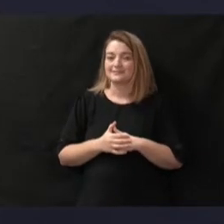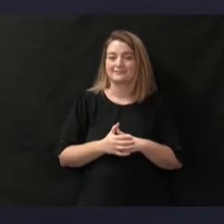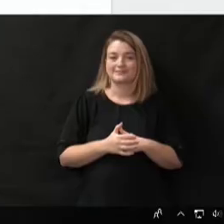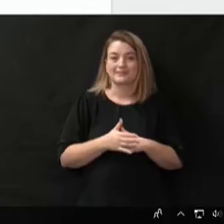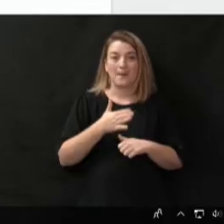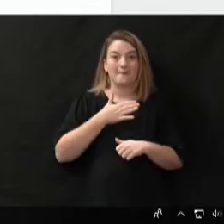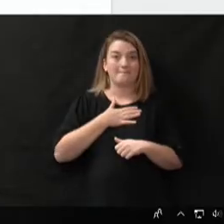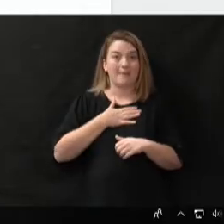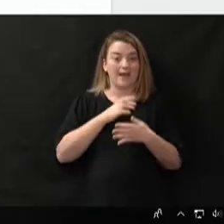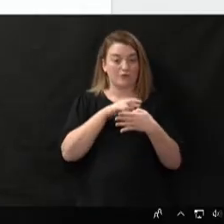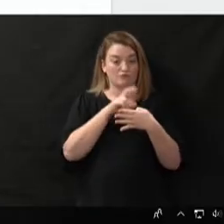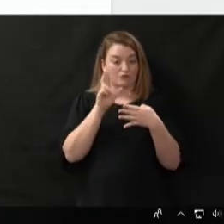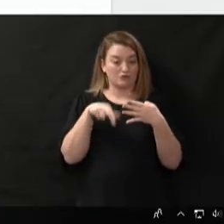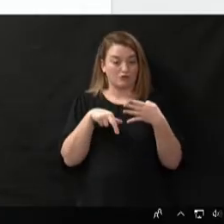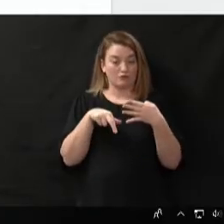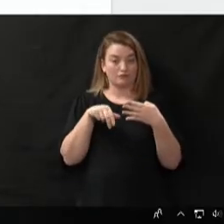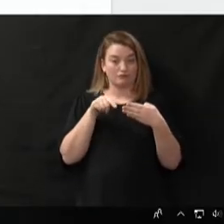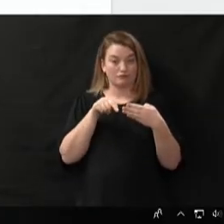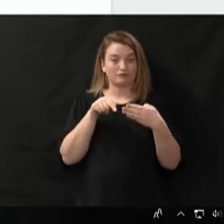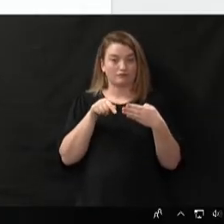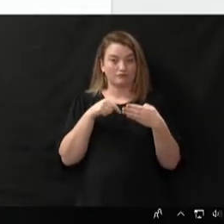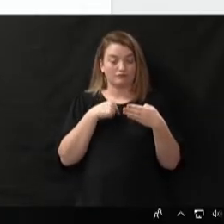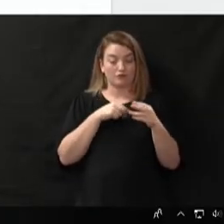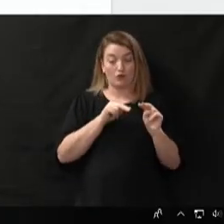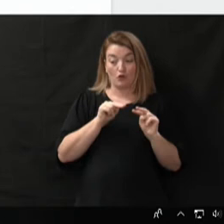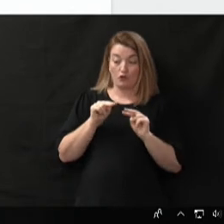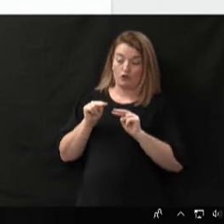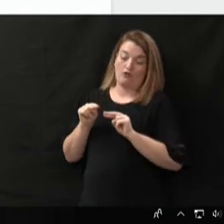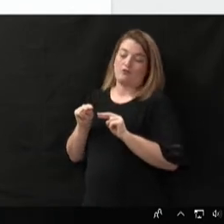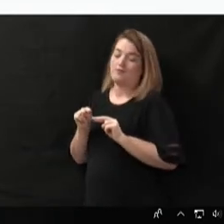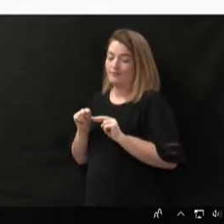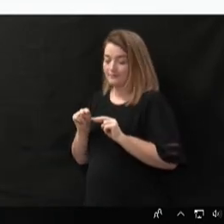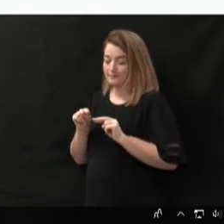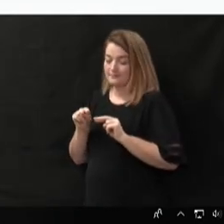my results and